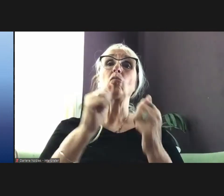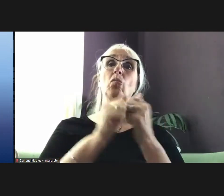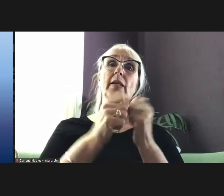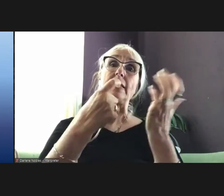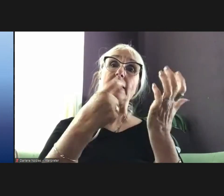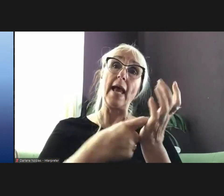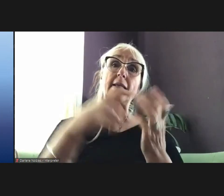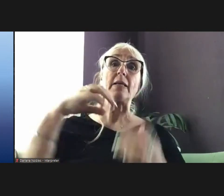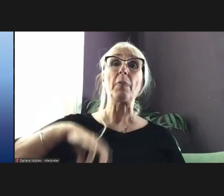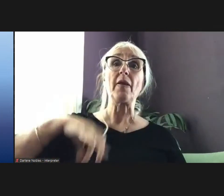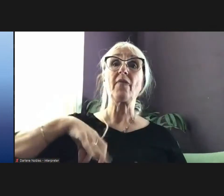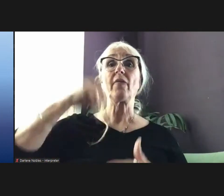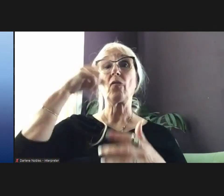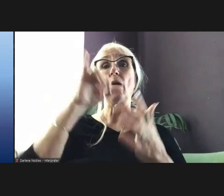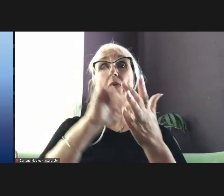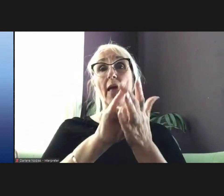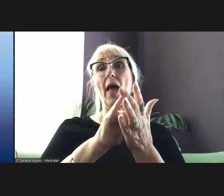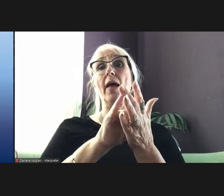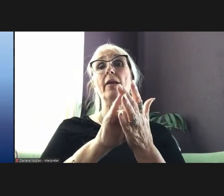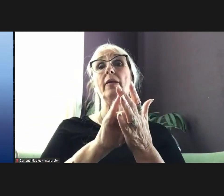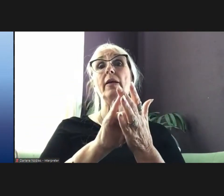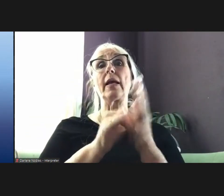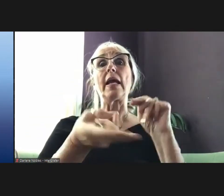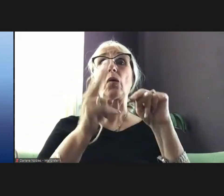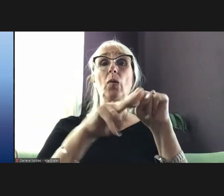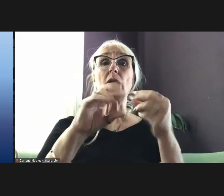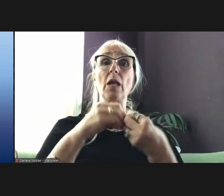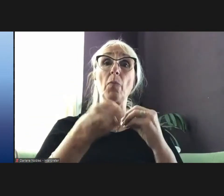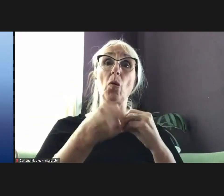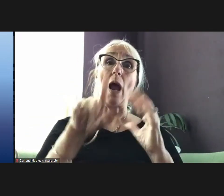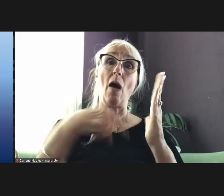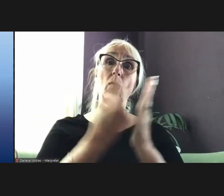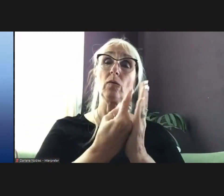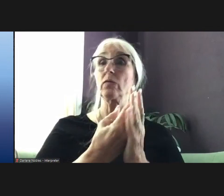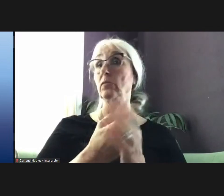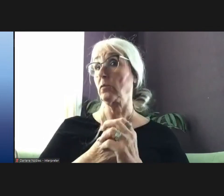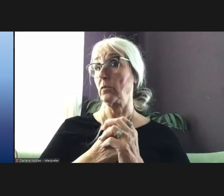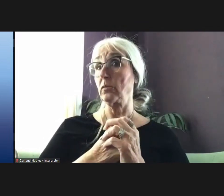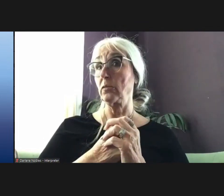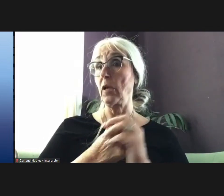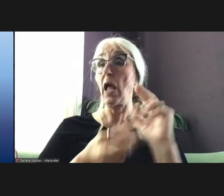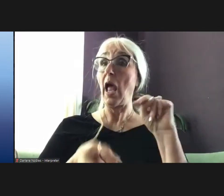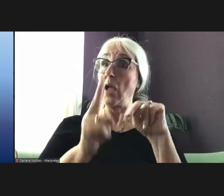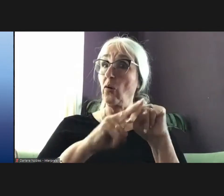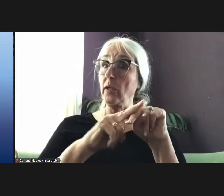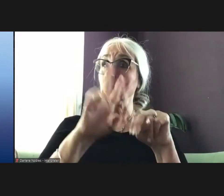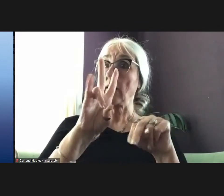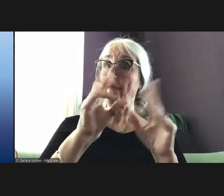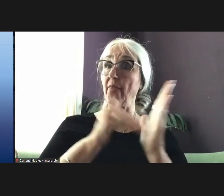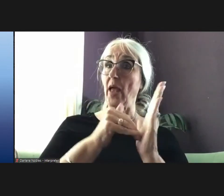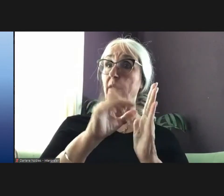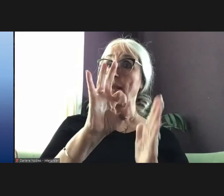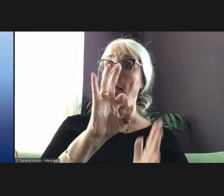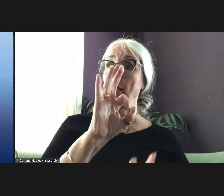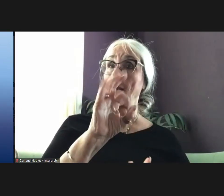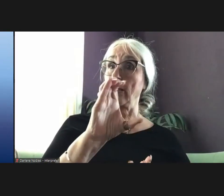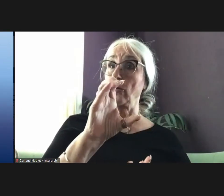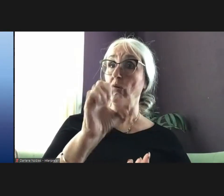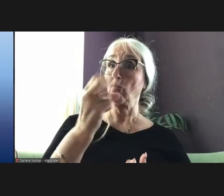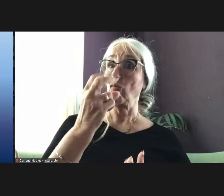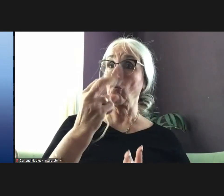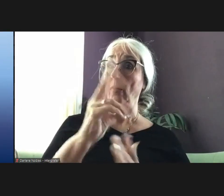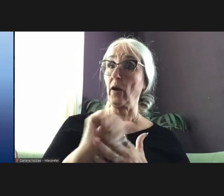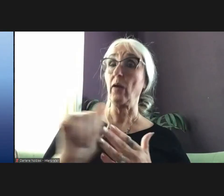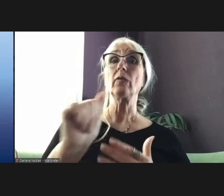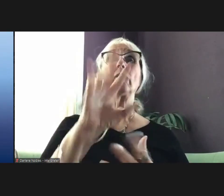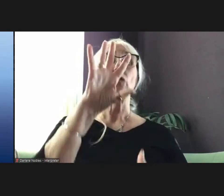for that increased number of hours. What's that? Oh, go ahead. Is increase then $7,912? Correct, that's the